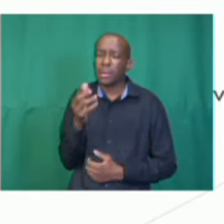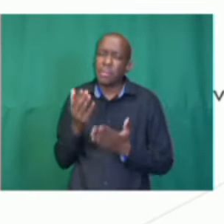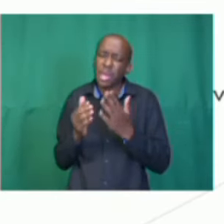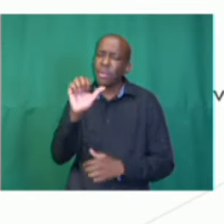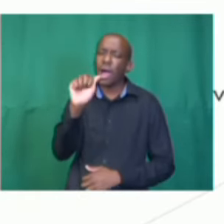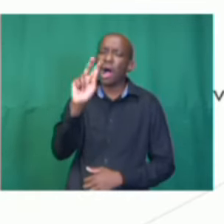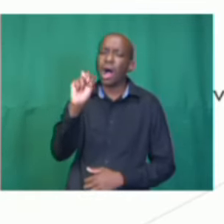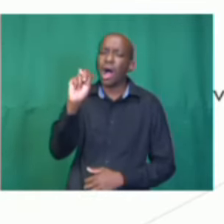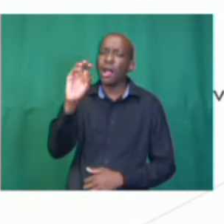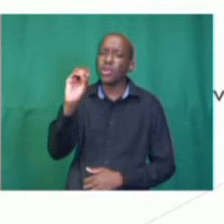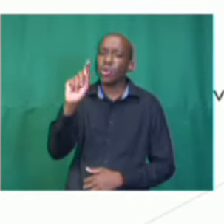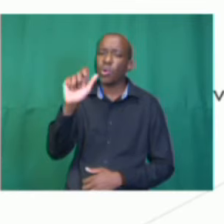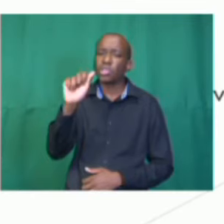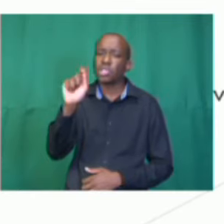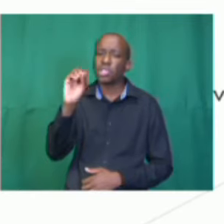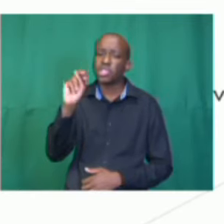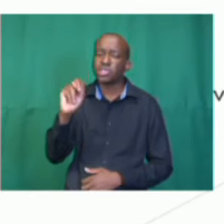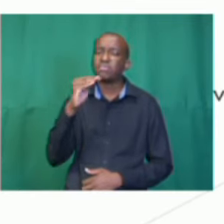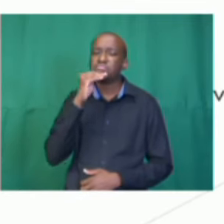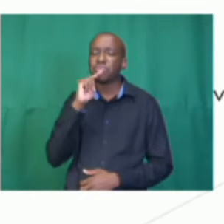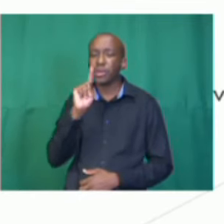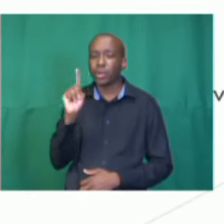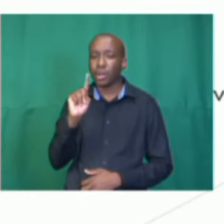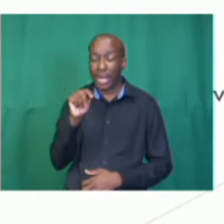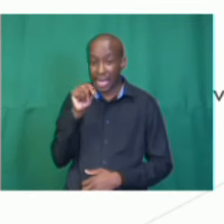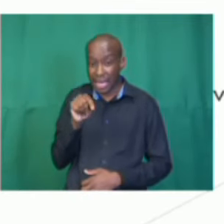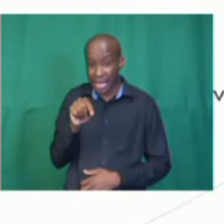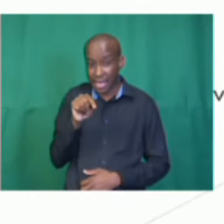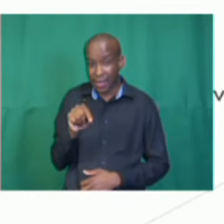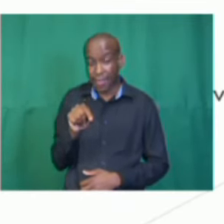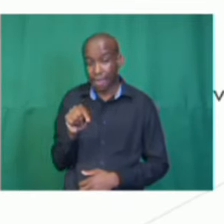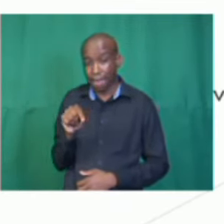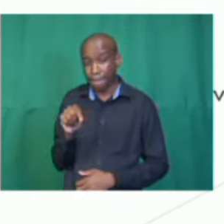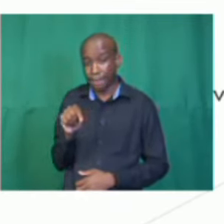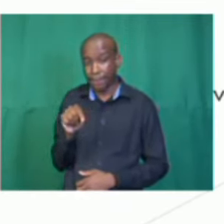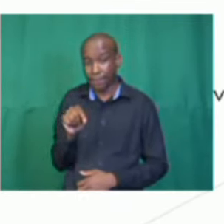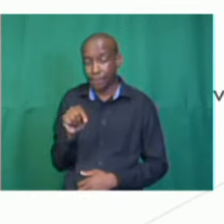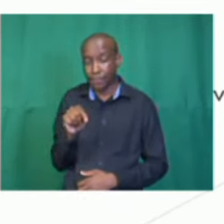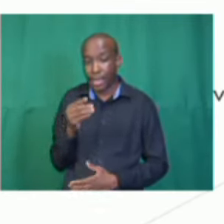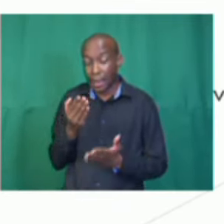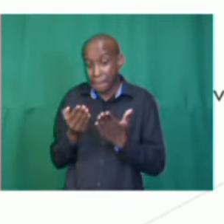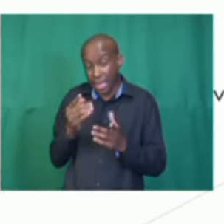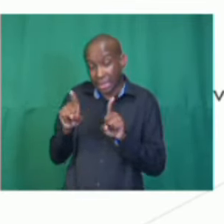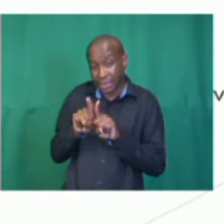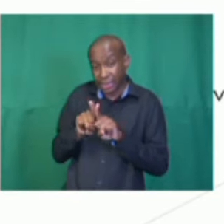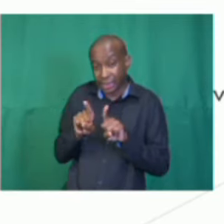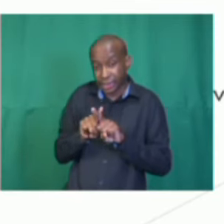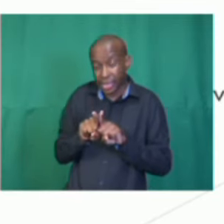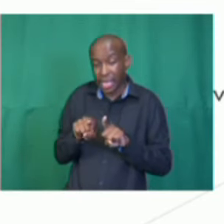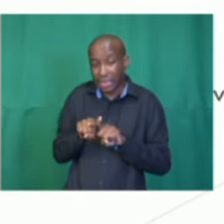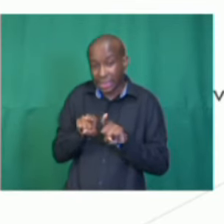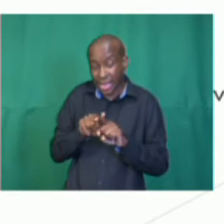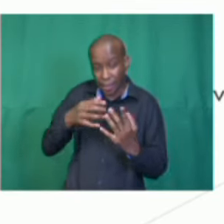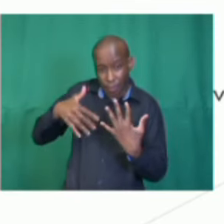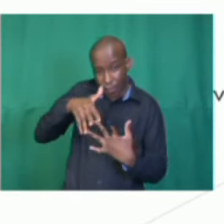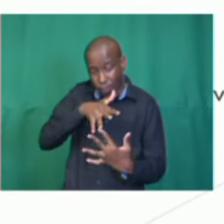asking himself or herself. Annotation basically is, I may liken it as interacting with